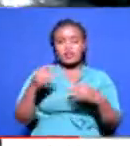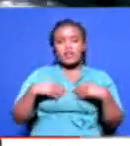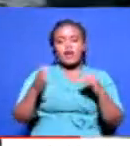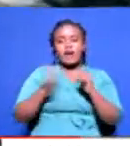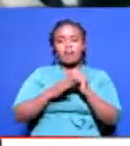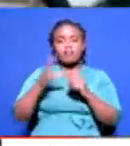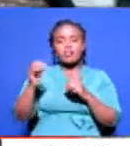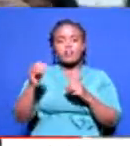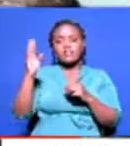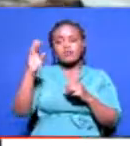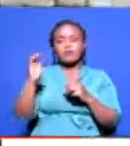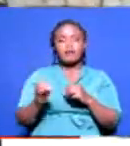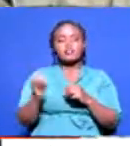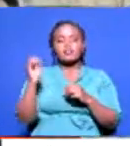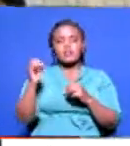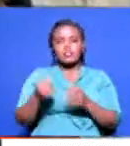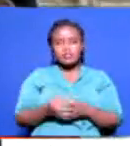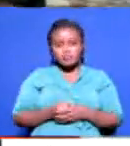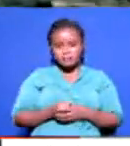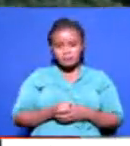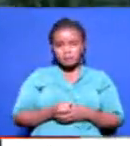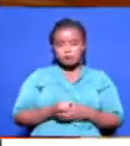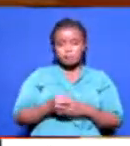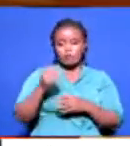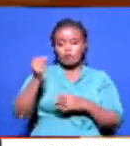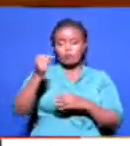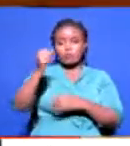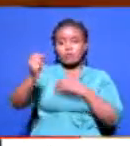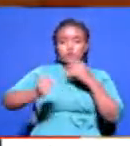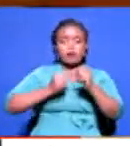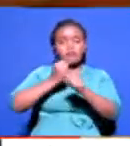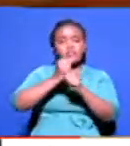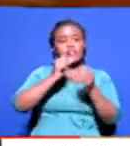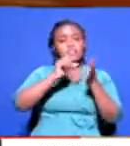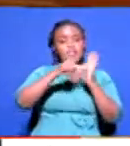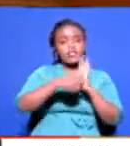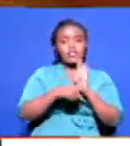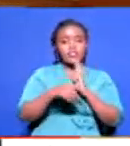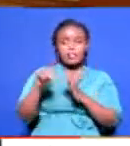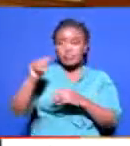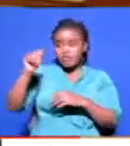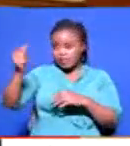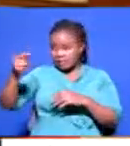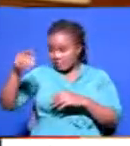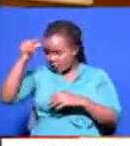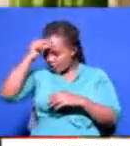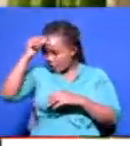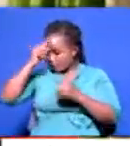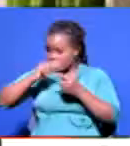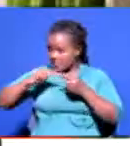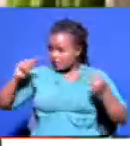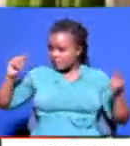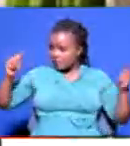open defecation. 5 years later, the Kenyan government is moving to change the narrative.